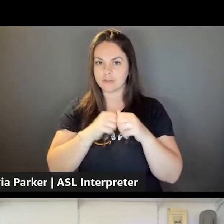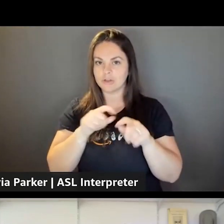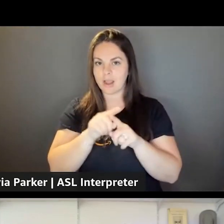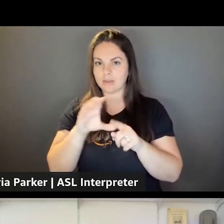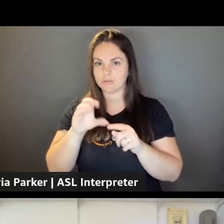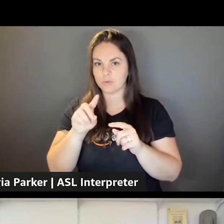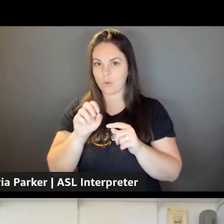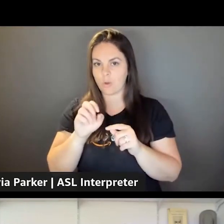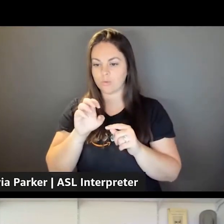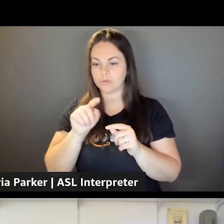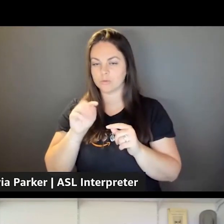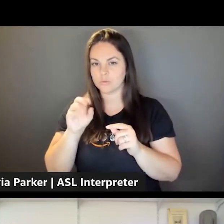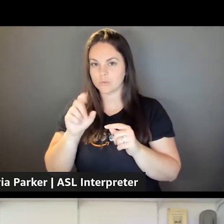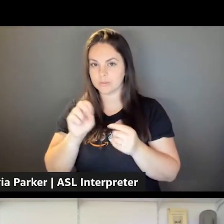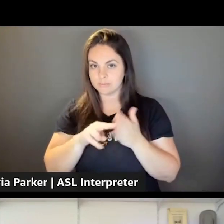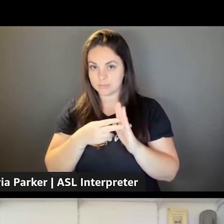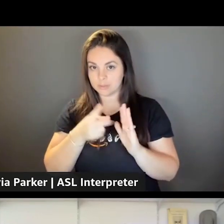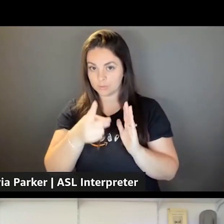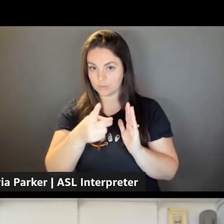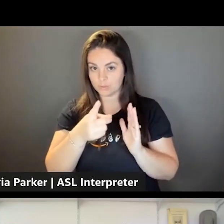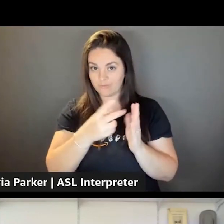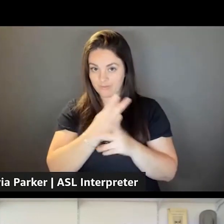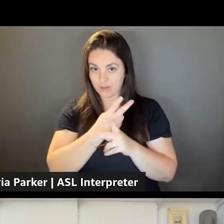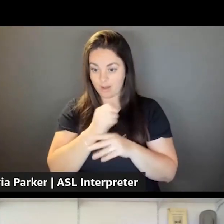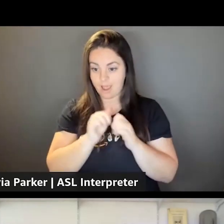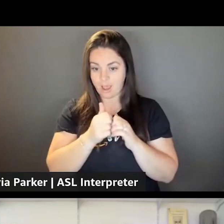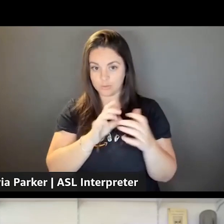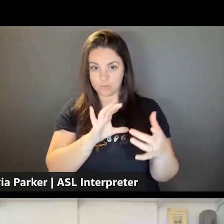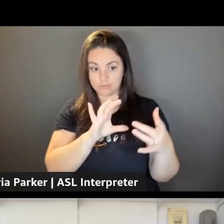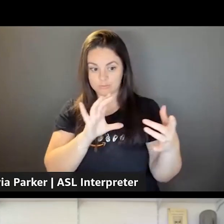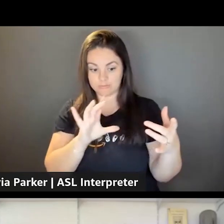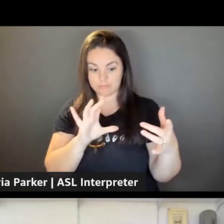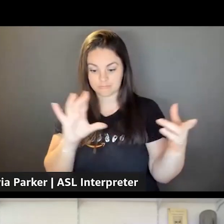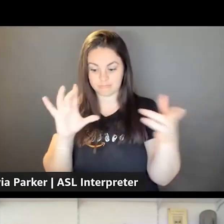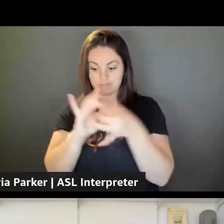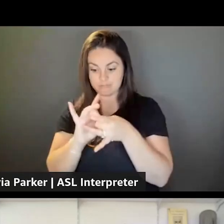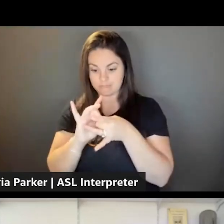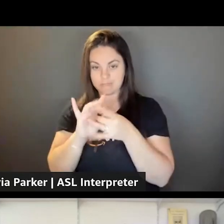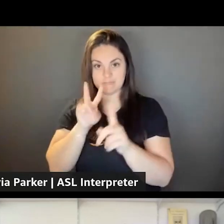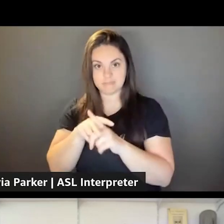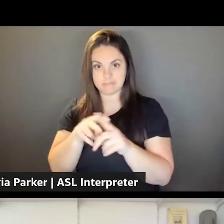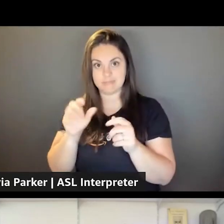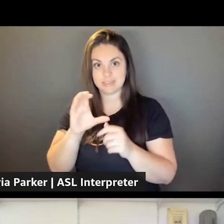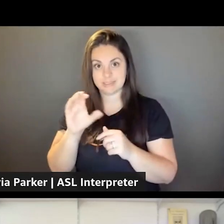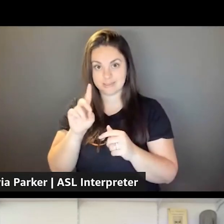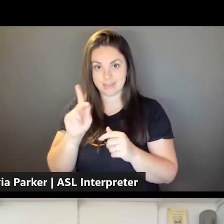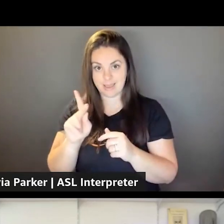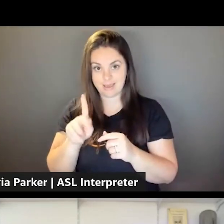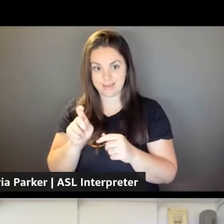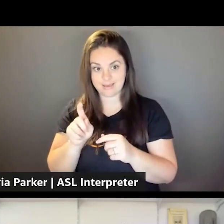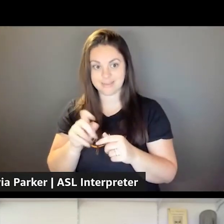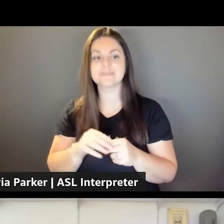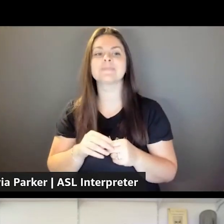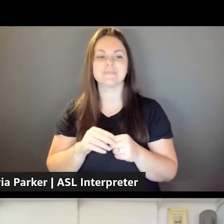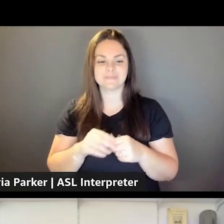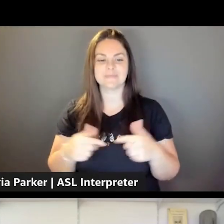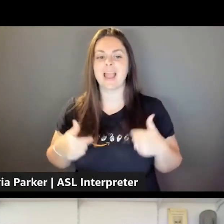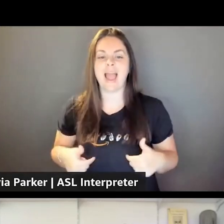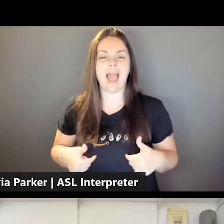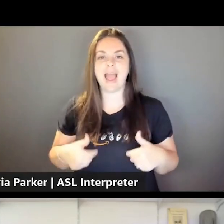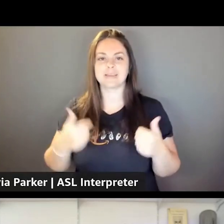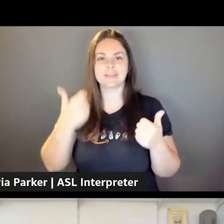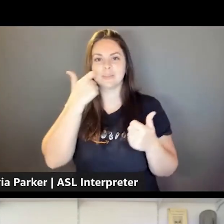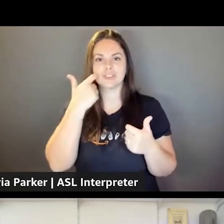way to do it with CDK. It's amazing. And actually, I am a mere instrument. The Amplify team and the AppSync